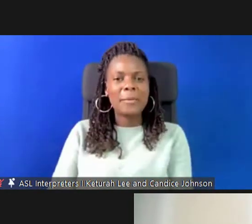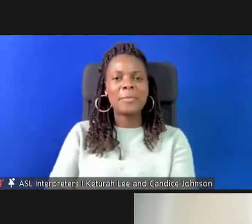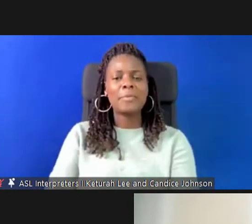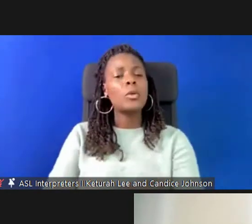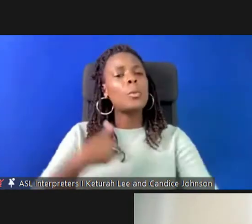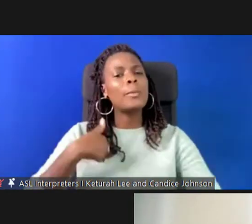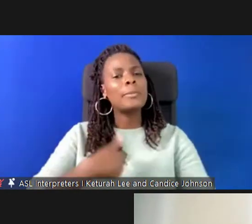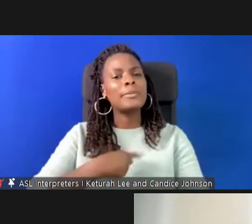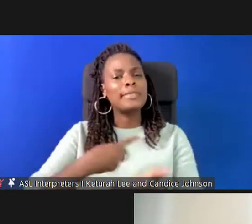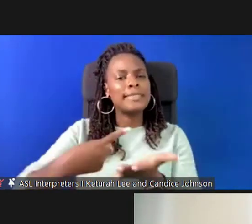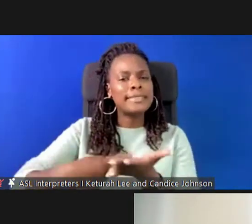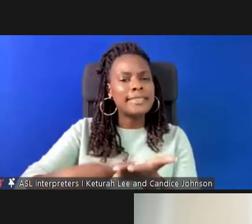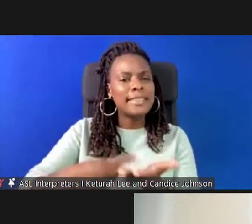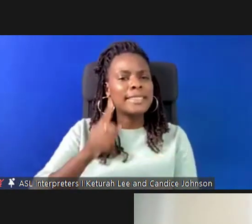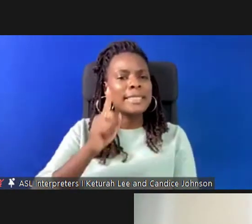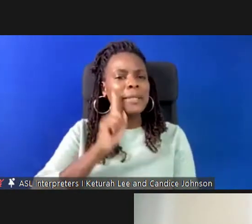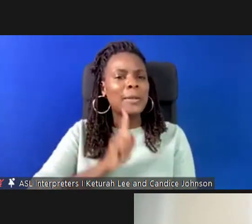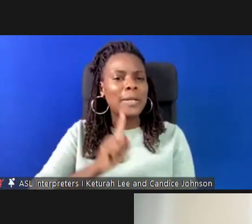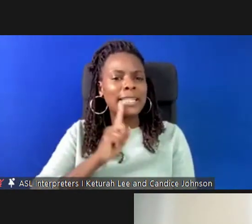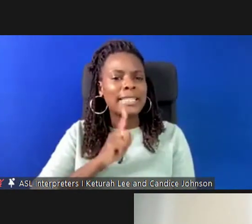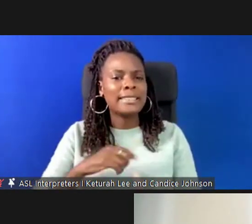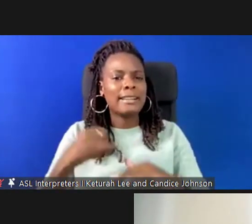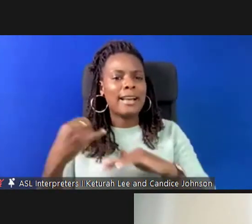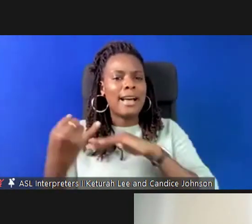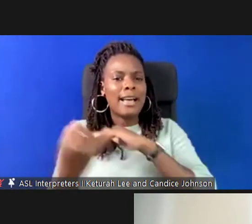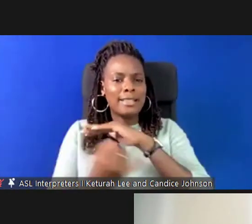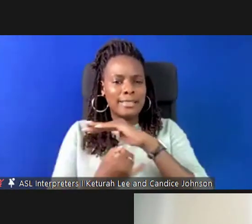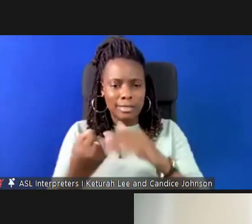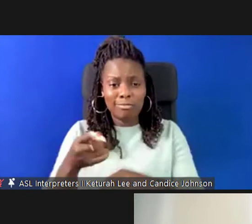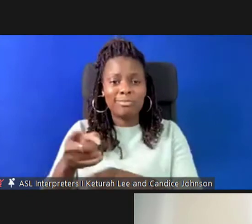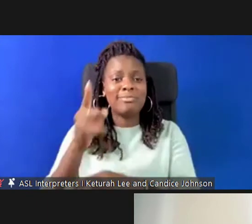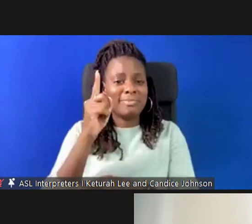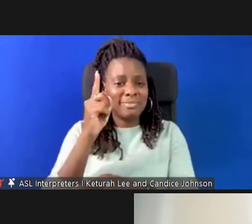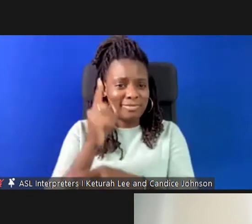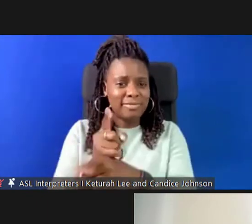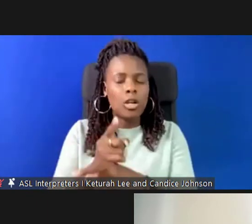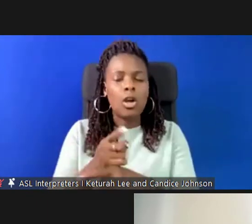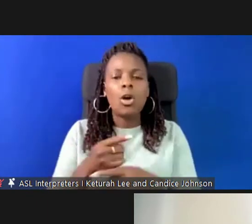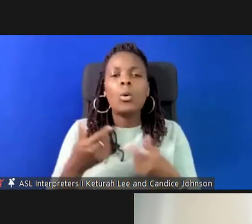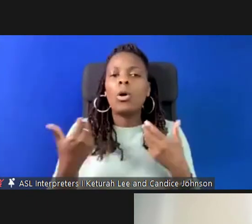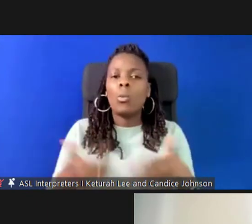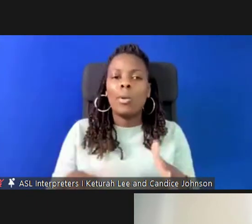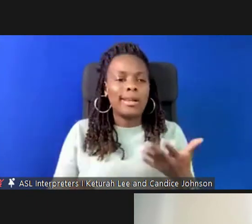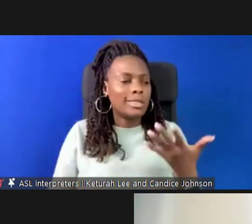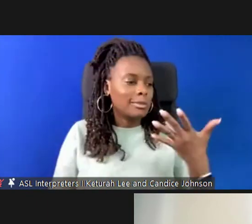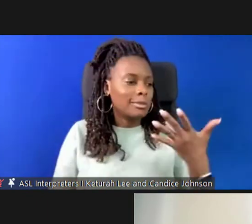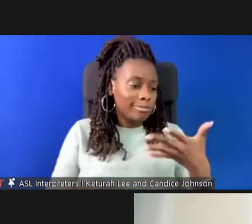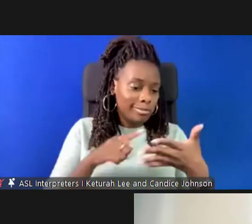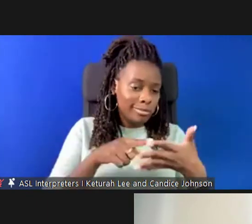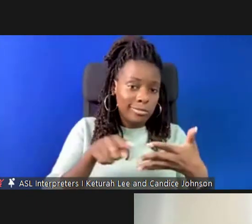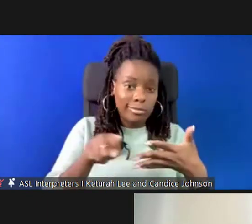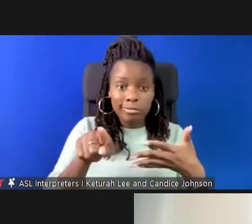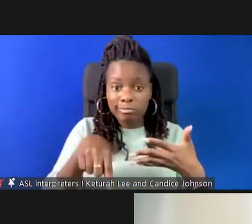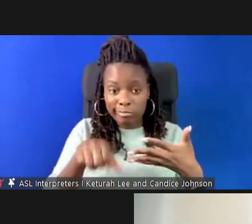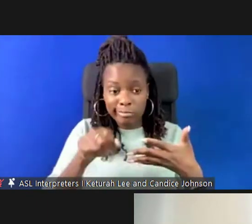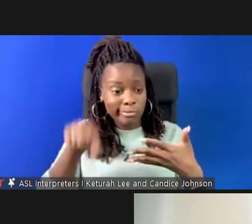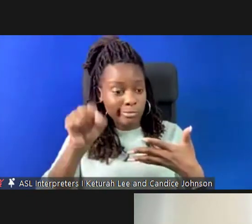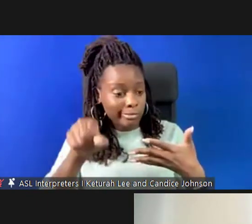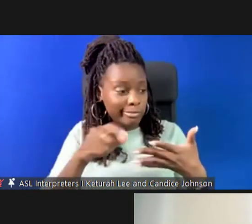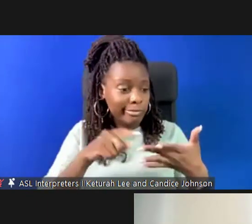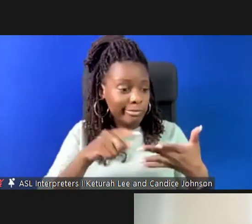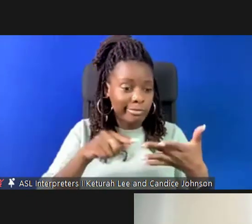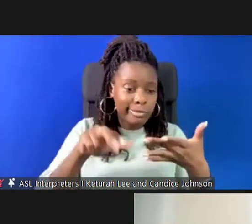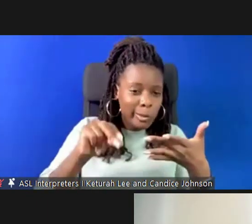loneliness and isolation, you're right. You don't want to make this a checkbox experience, and Christine alluded to that as well